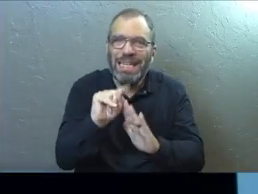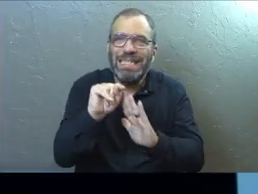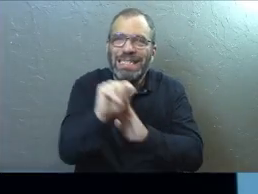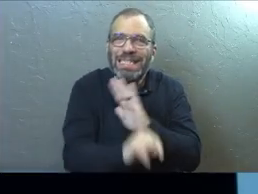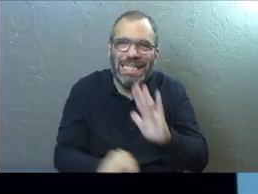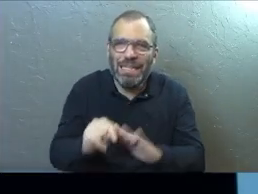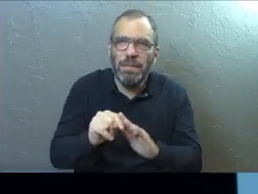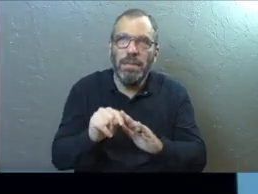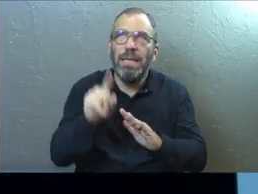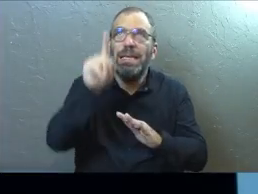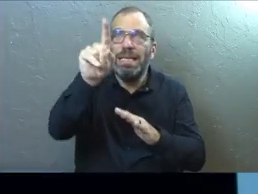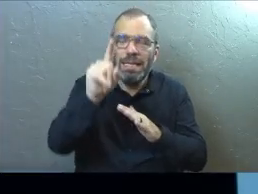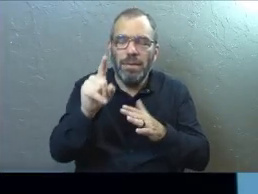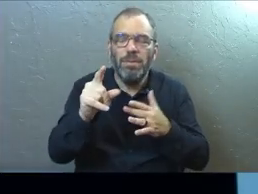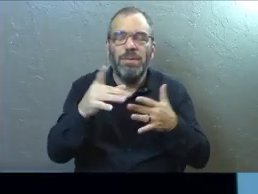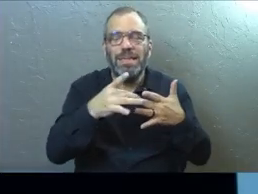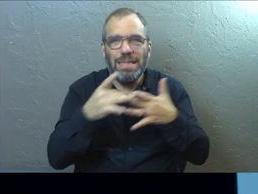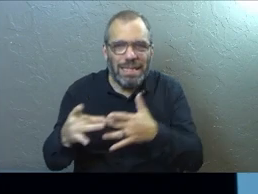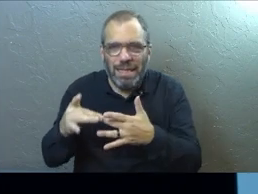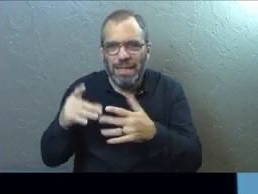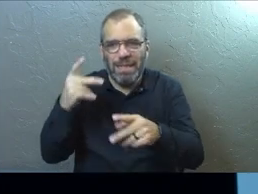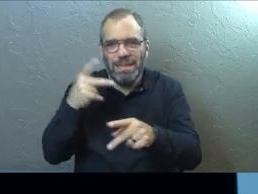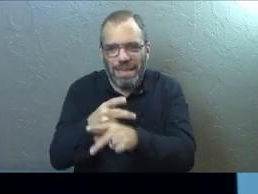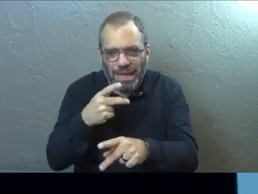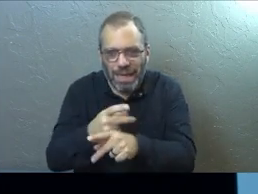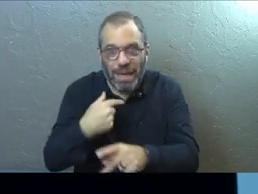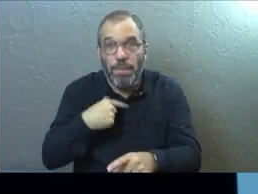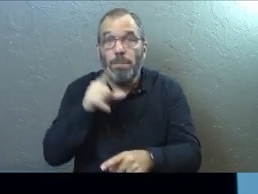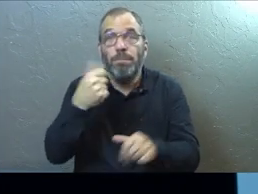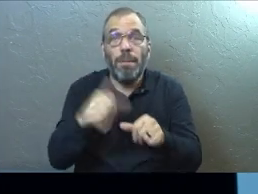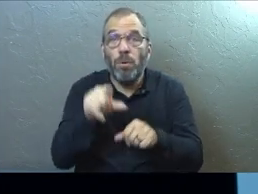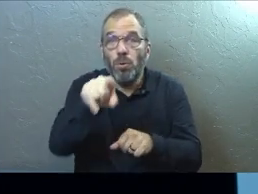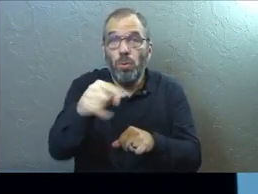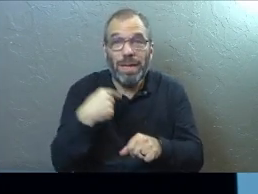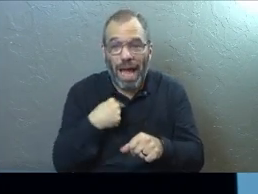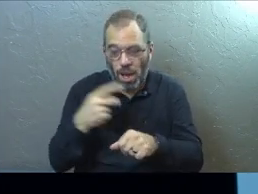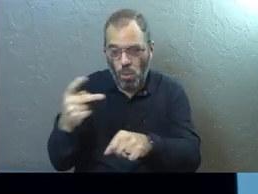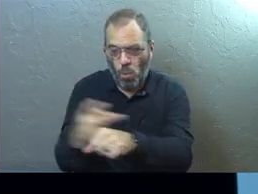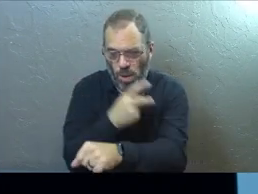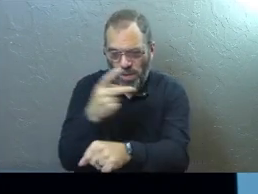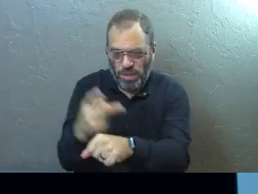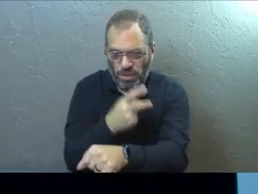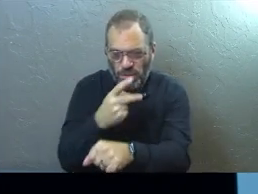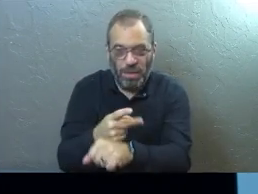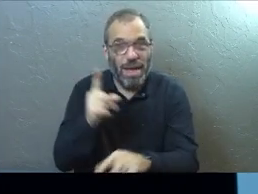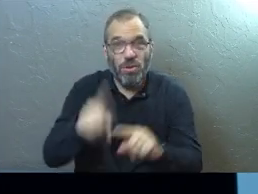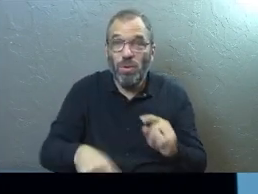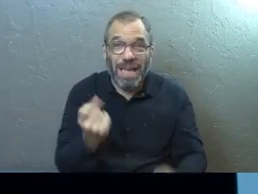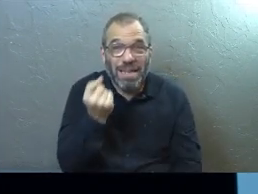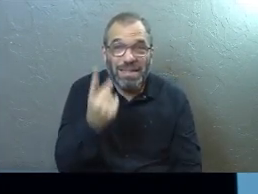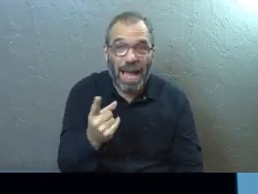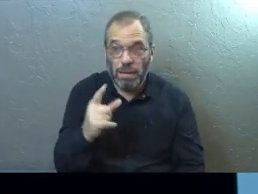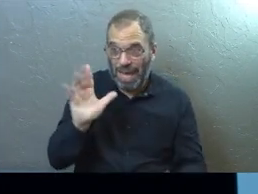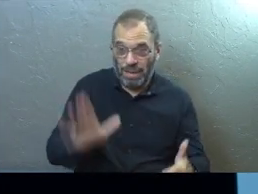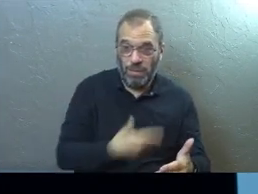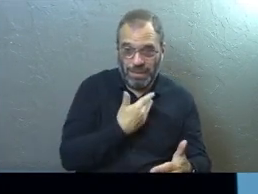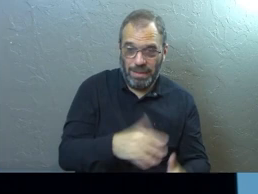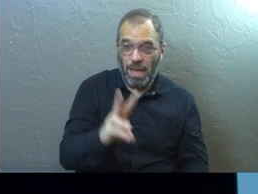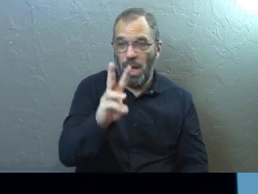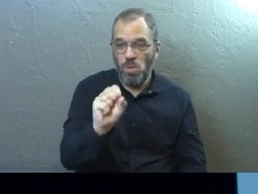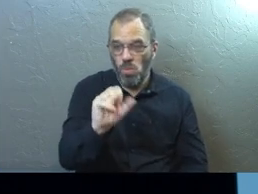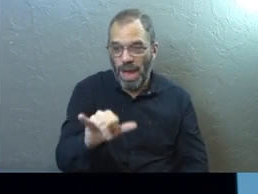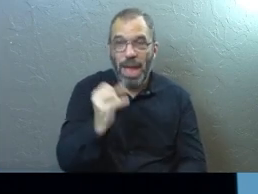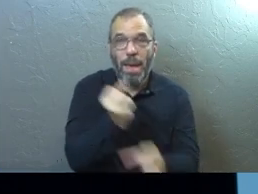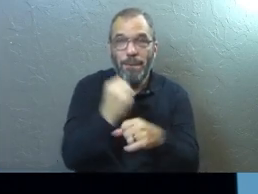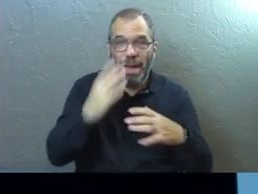God was leading me and watching over me. Because again, we're the sheep and we can't always see it. And we sang that song, Waymaker.